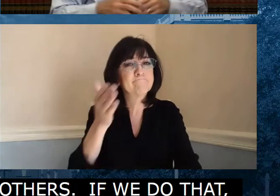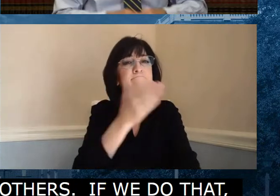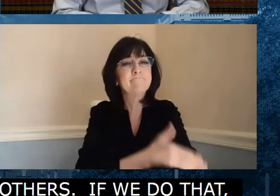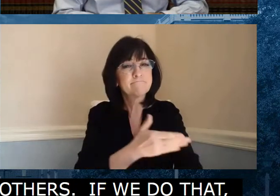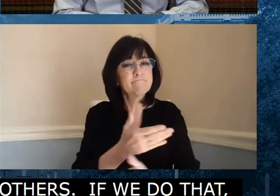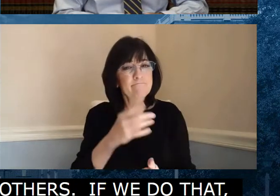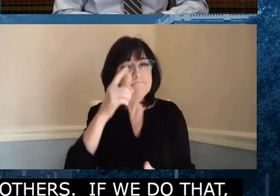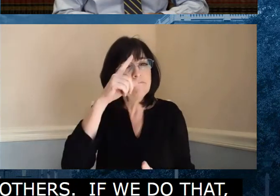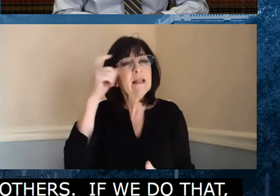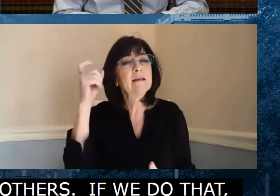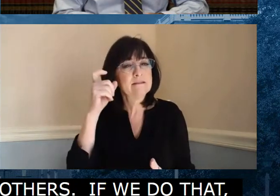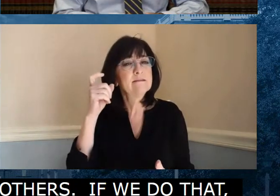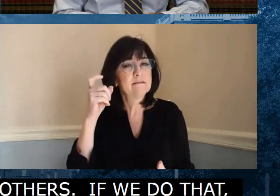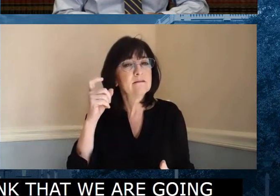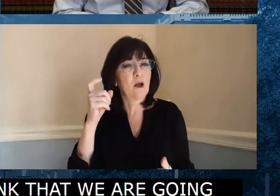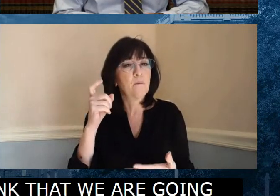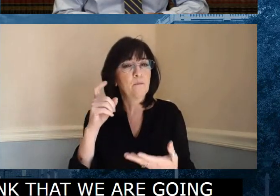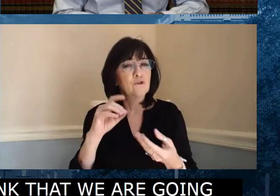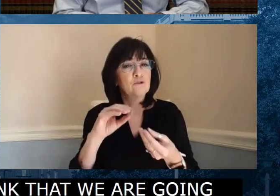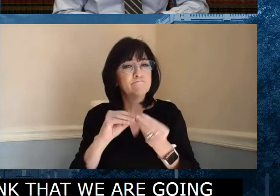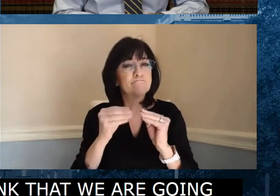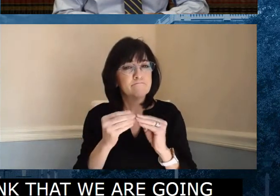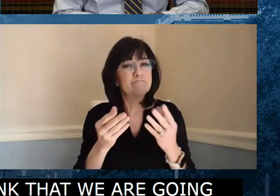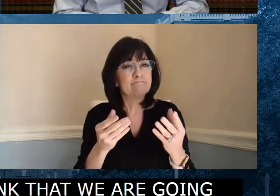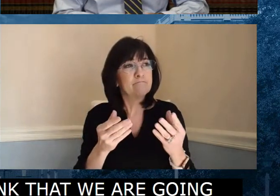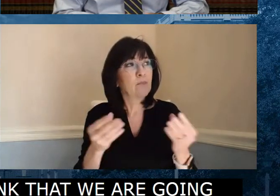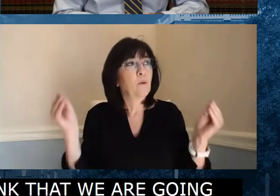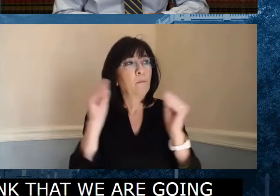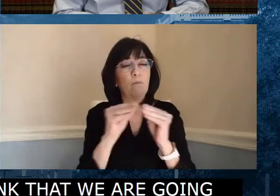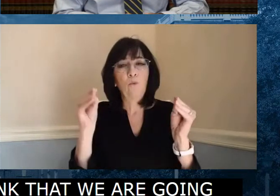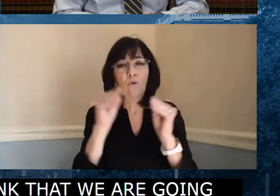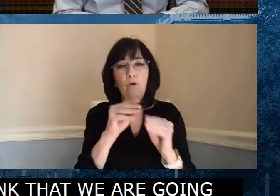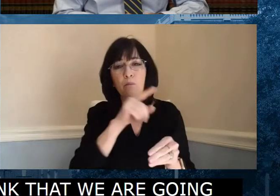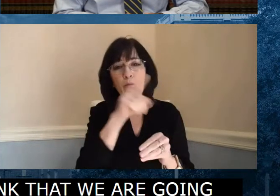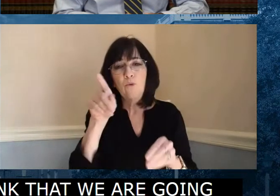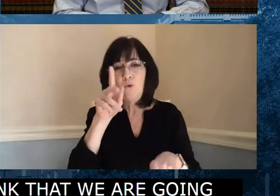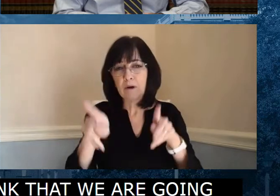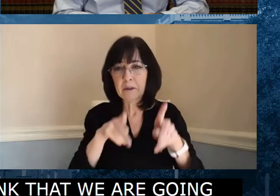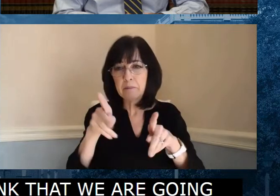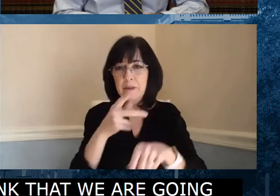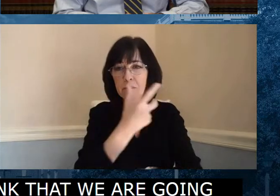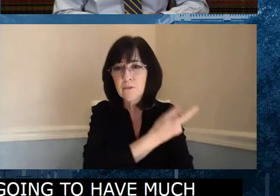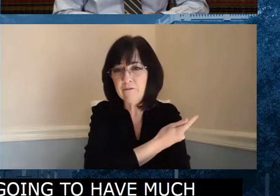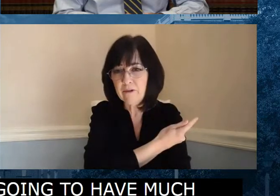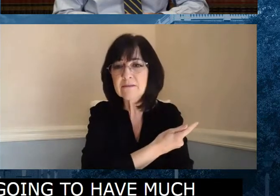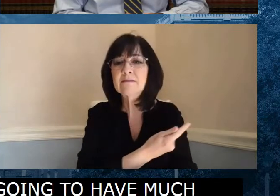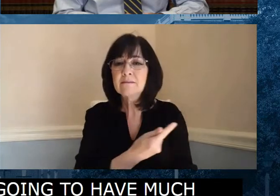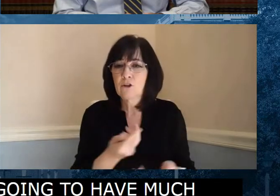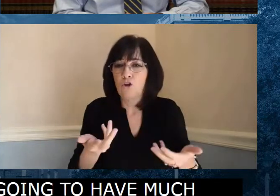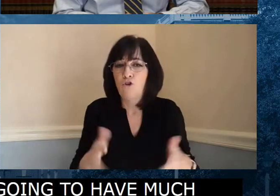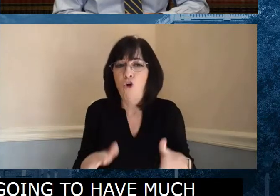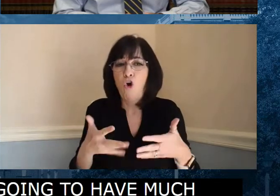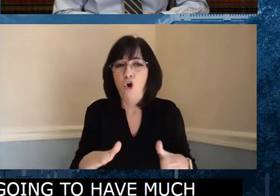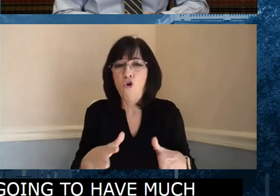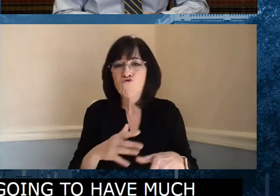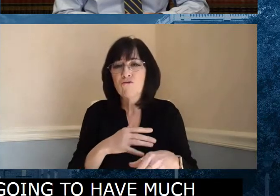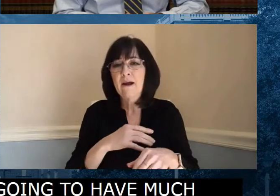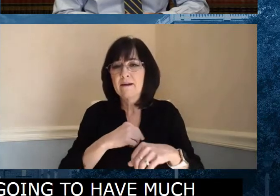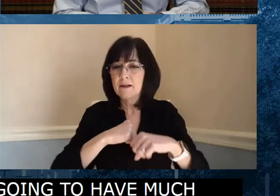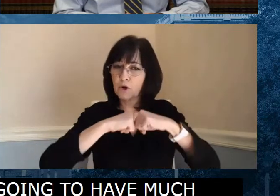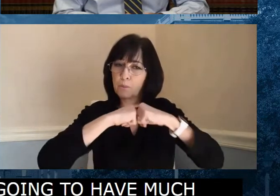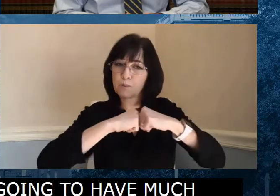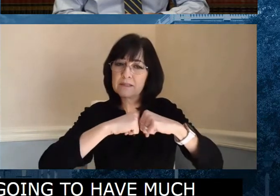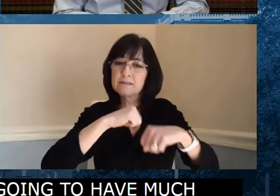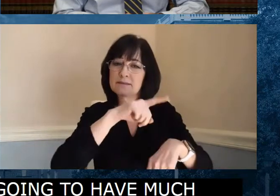more people vaccinated. We're already protecting that senior population in a big way, and it's showing up in our